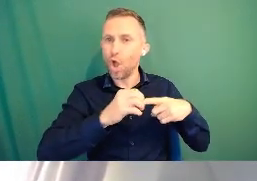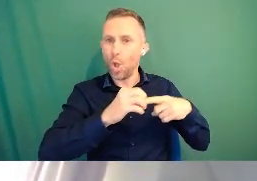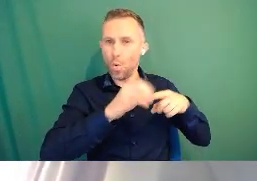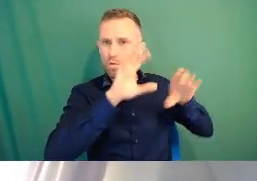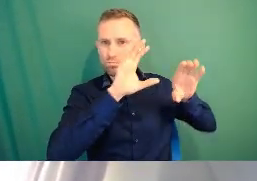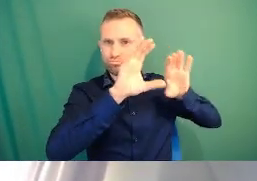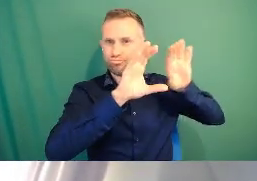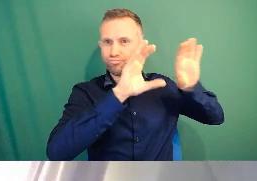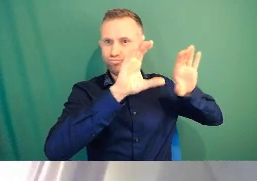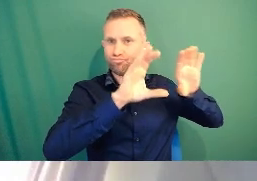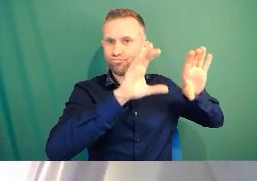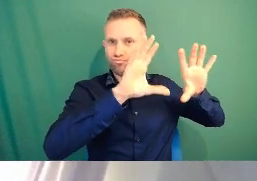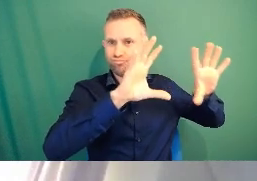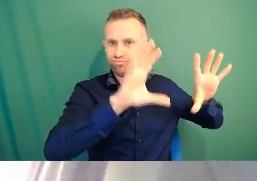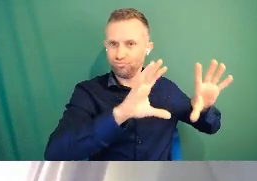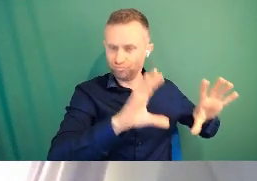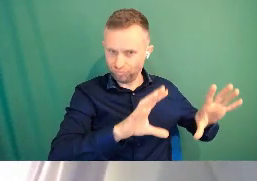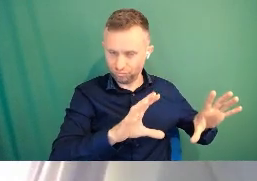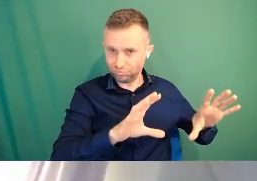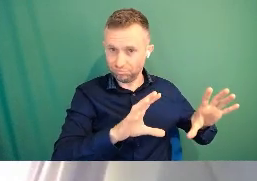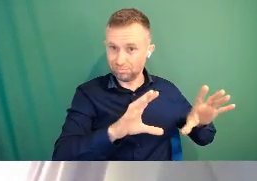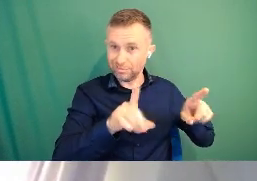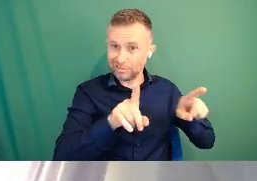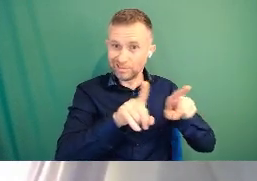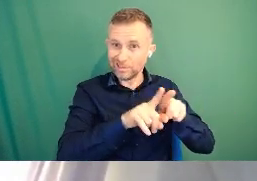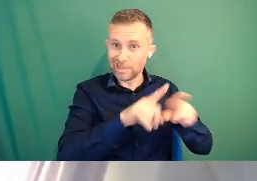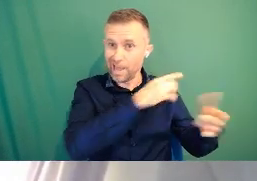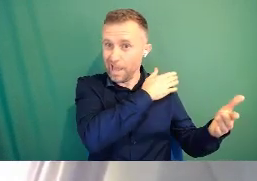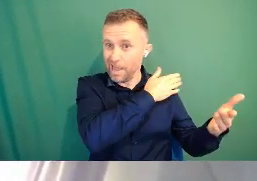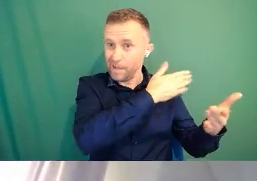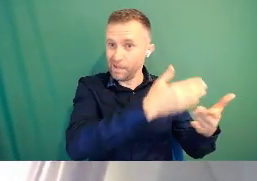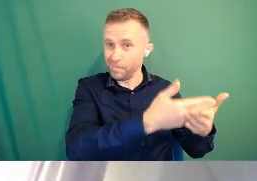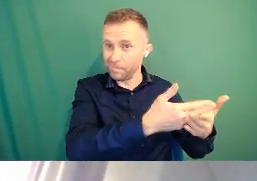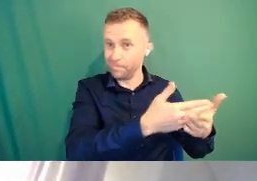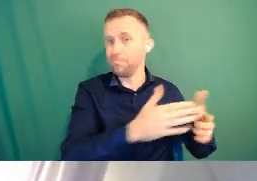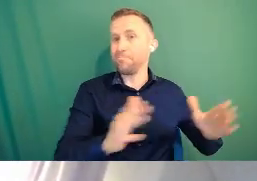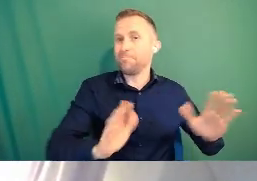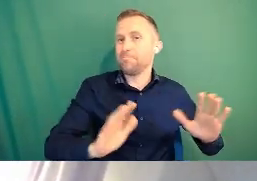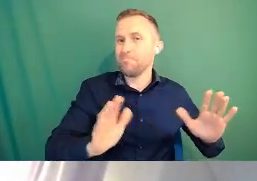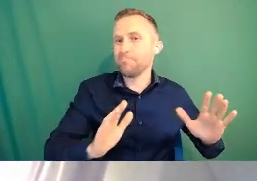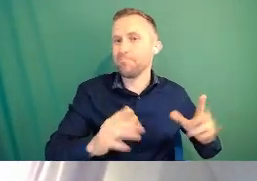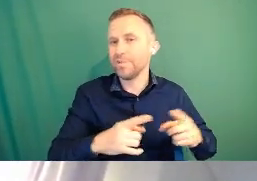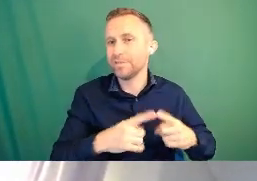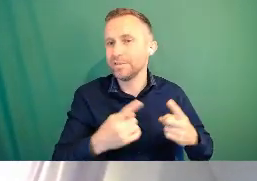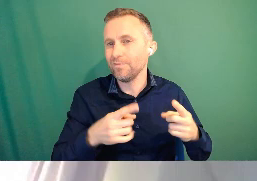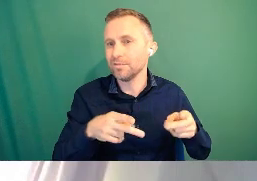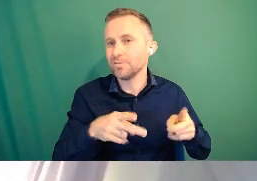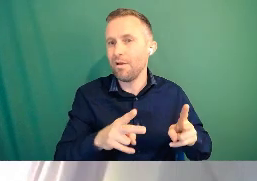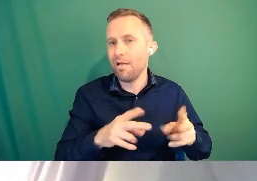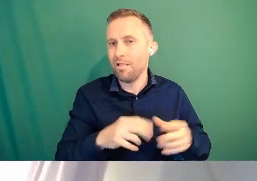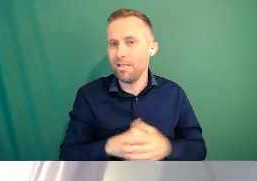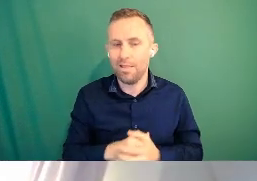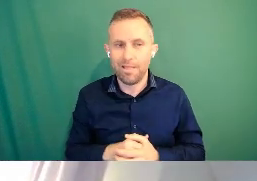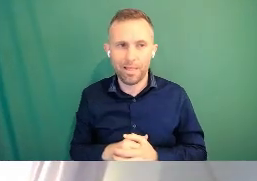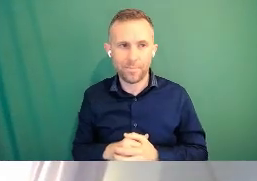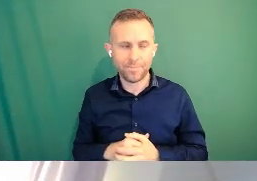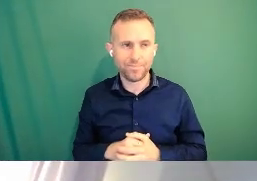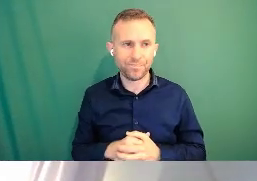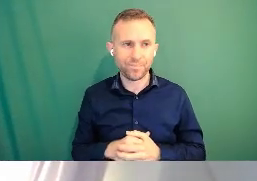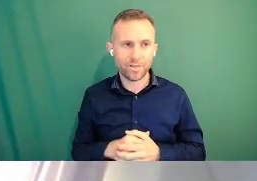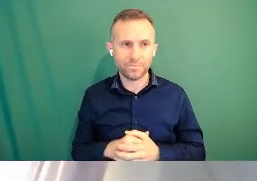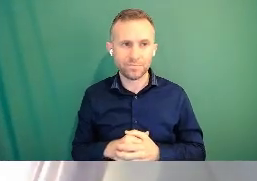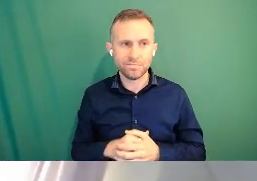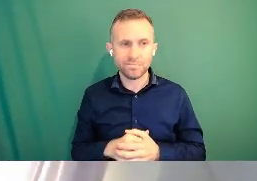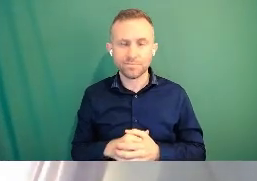as a Norman castle. So nothing like it would look like now, which I'll describe later on to